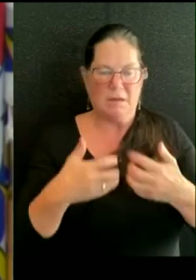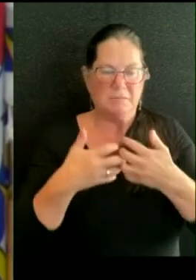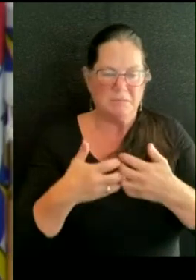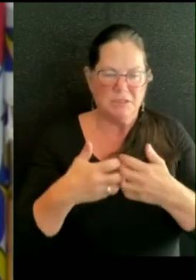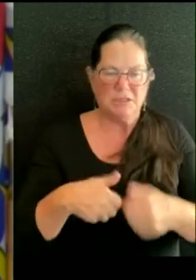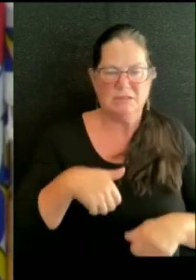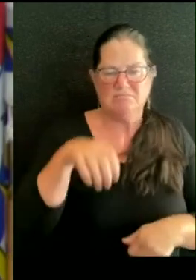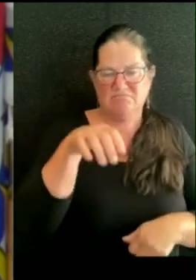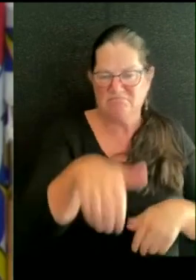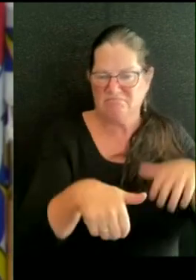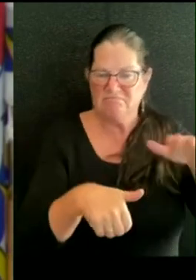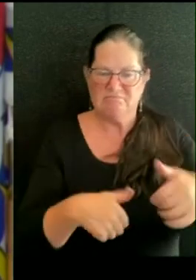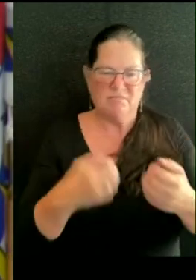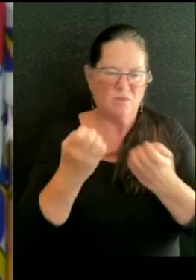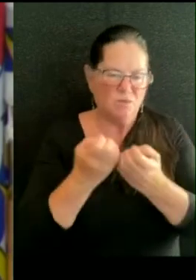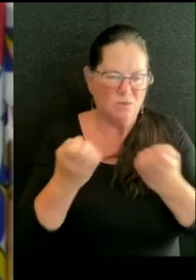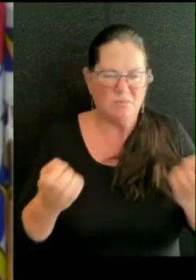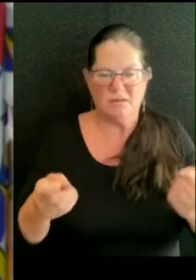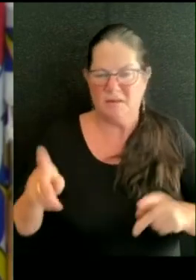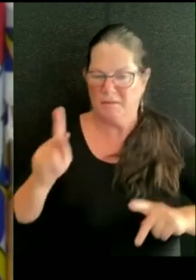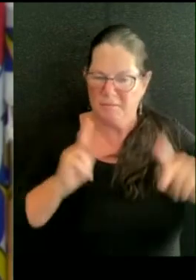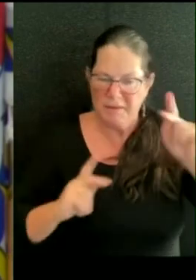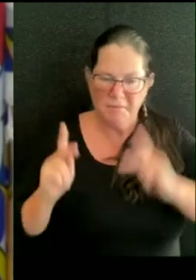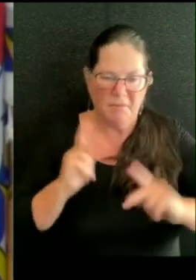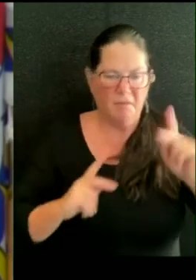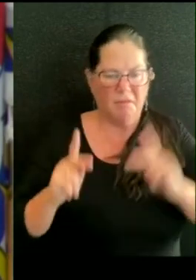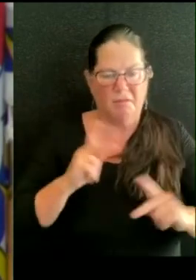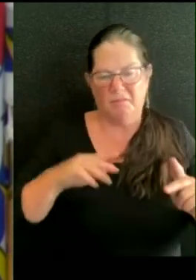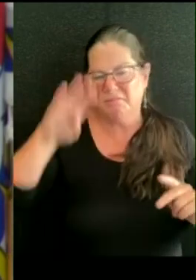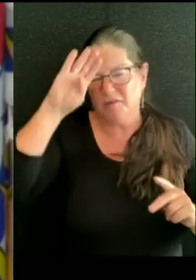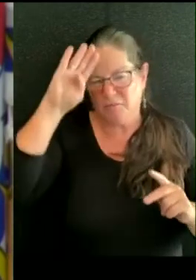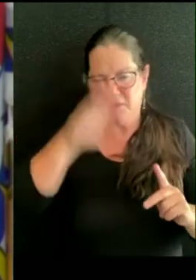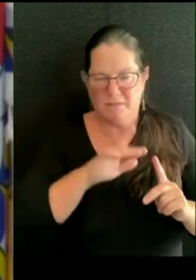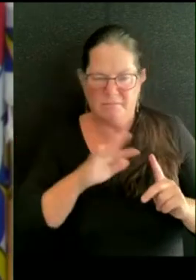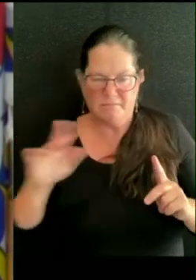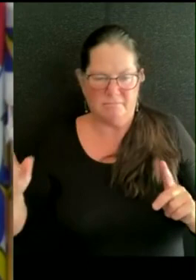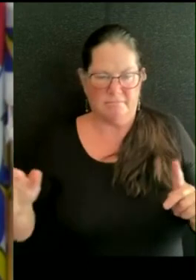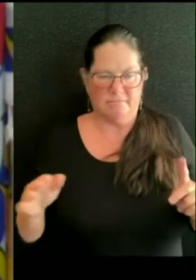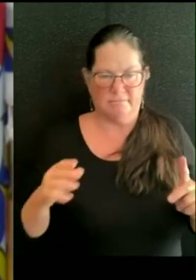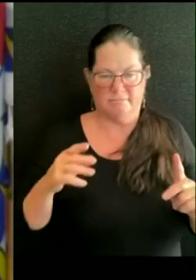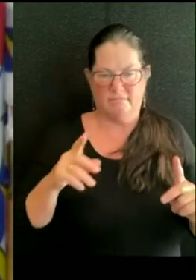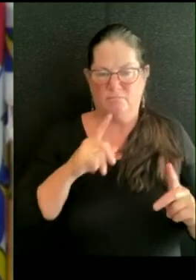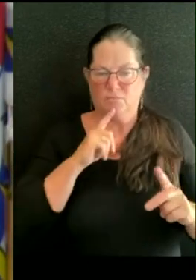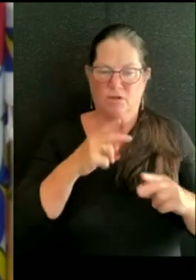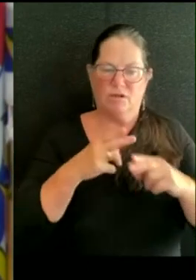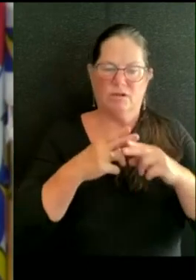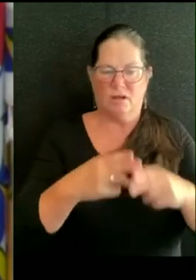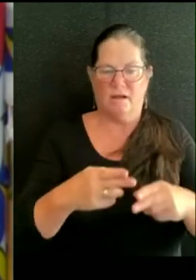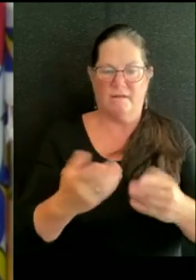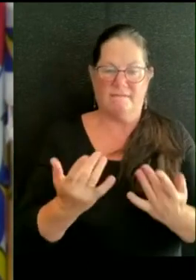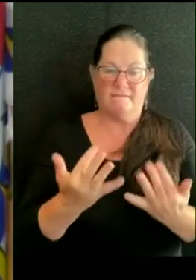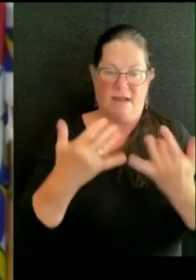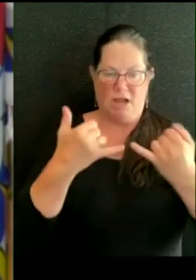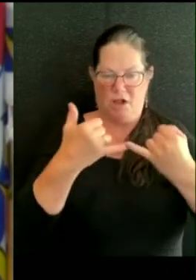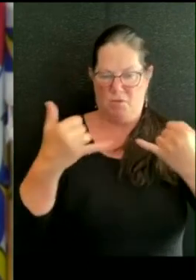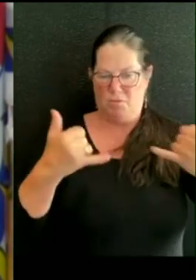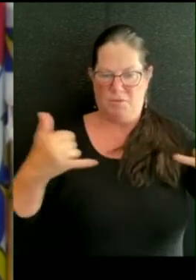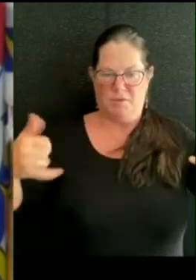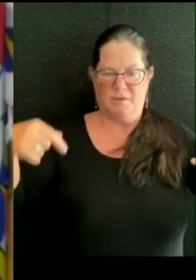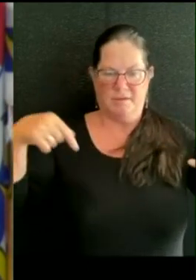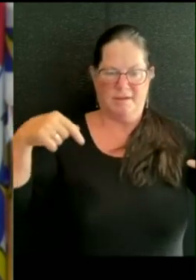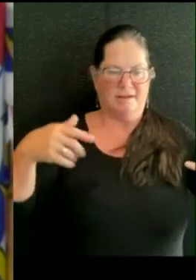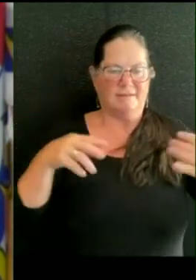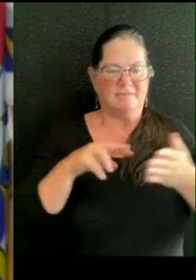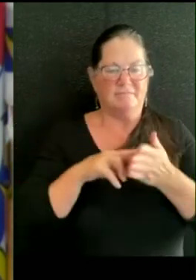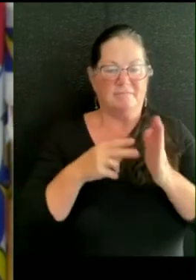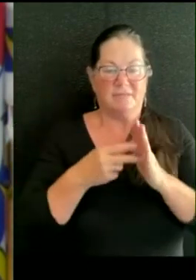previously established machine guards along the fire perimeter. The purpose of these planned ignitions is to remove unburnt fuel in an intentional